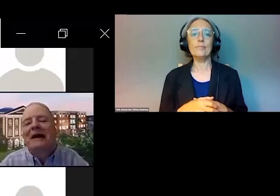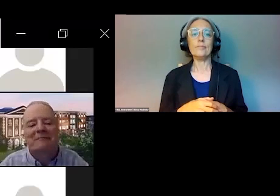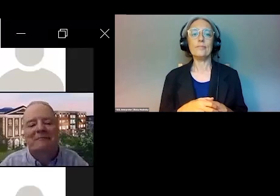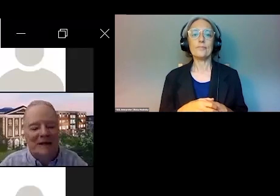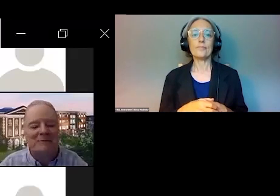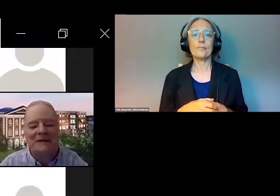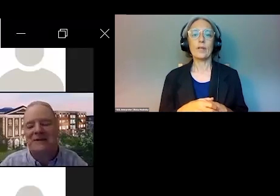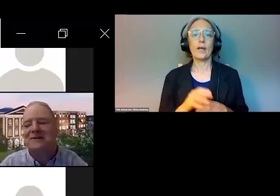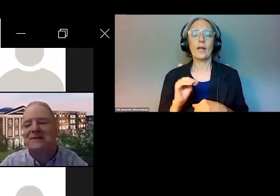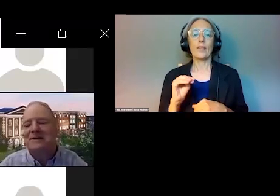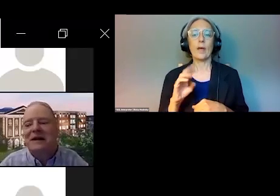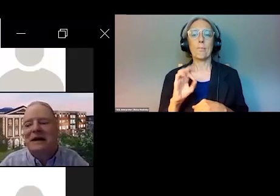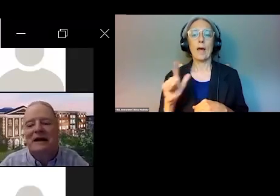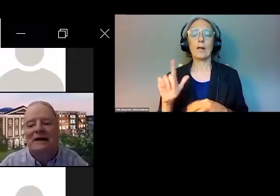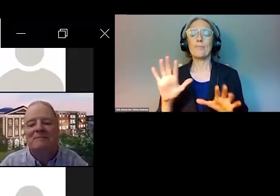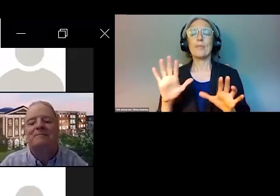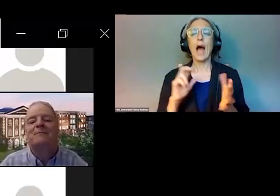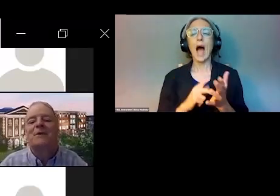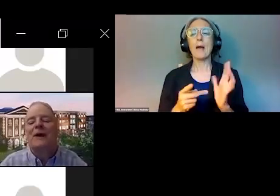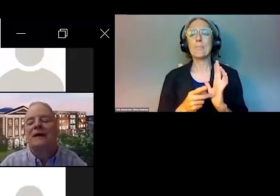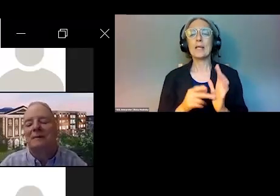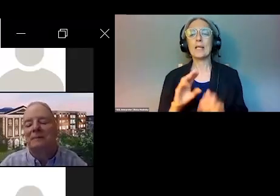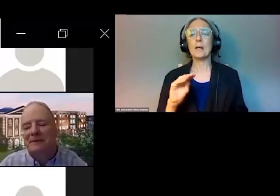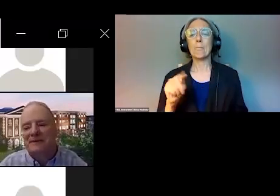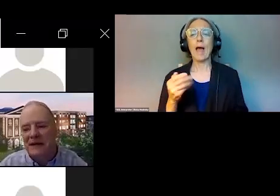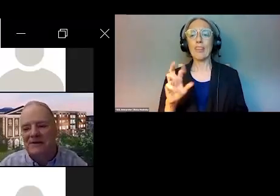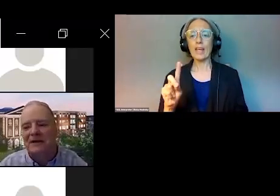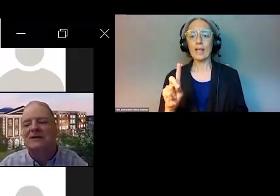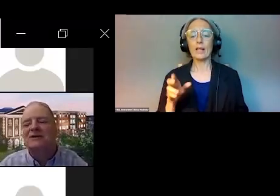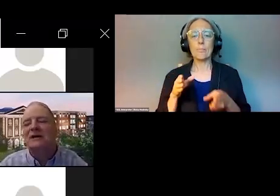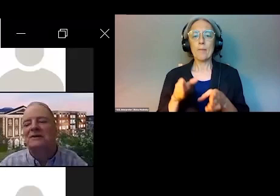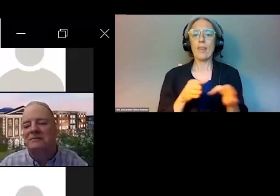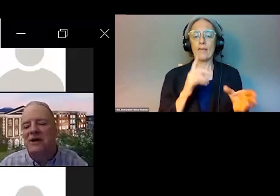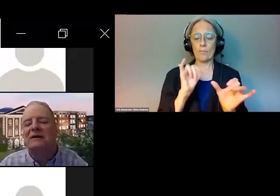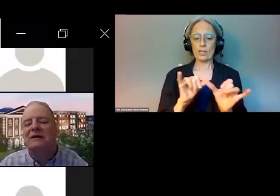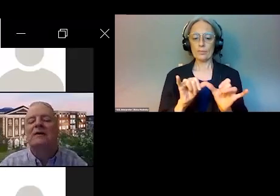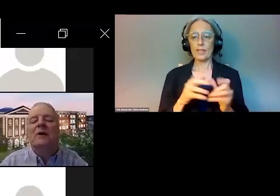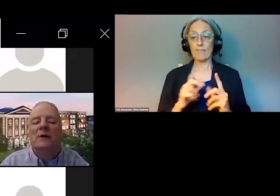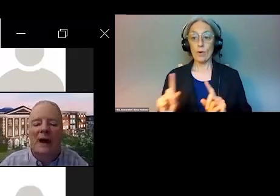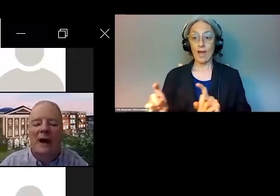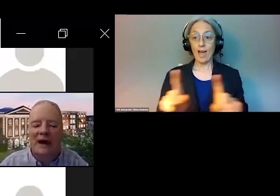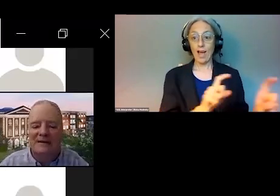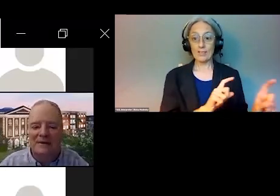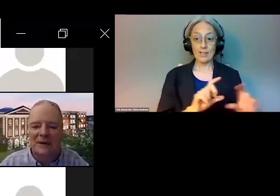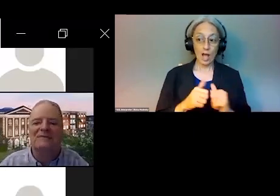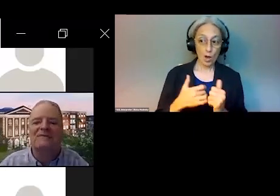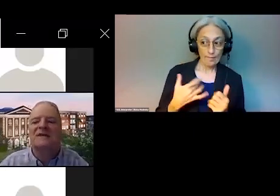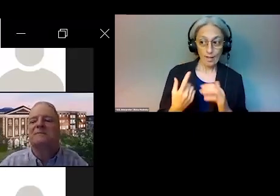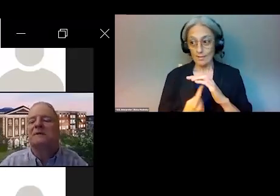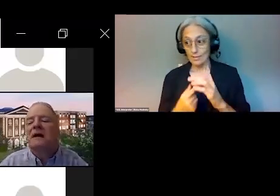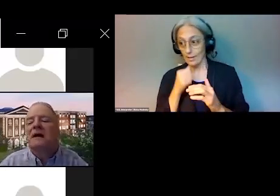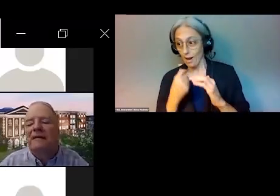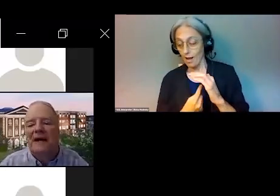method of measurement, since when you're asking people's isolation, it's subjective. When you ask them